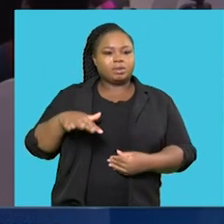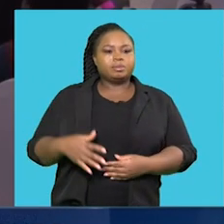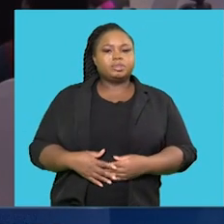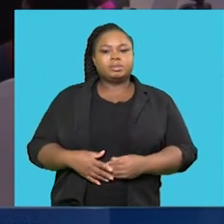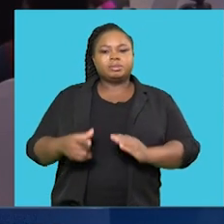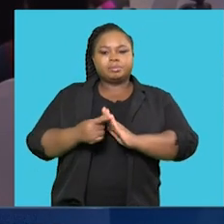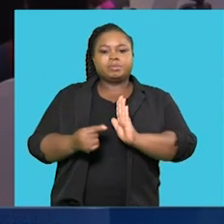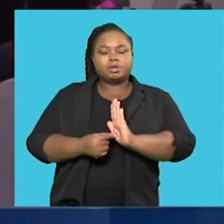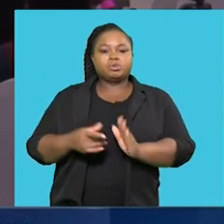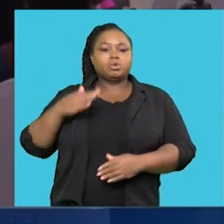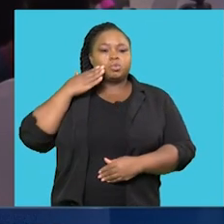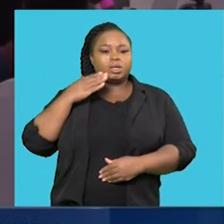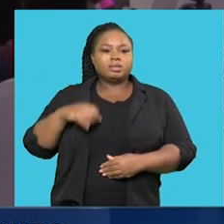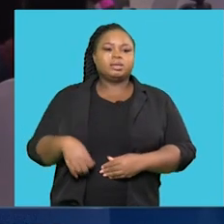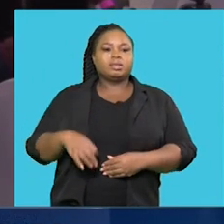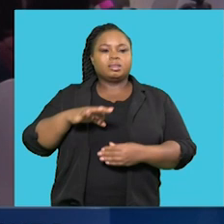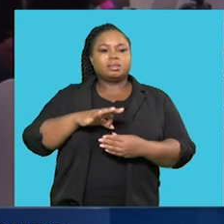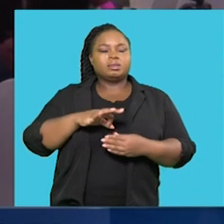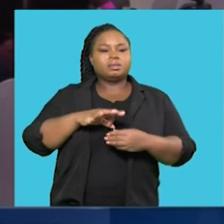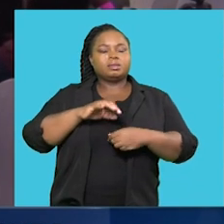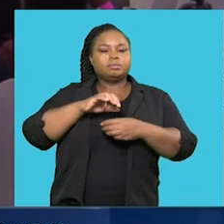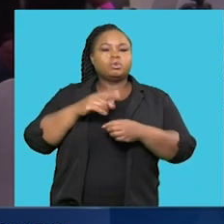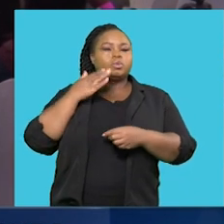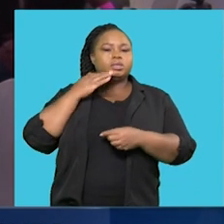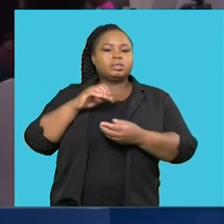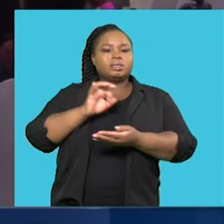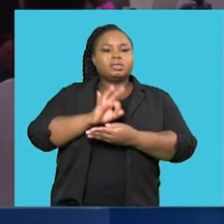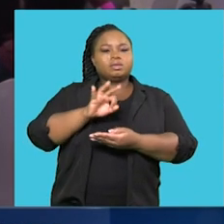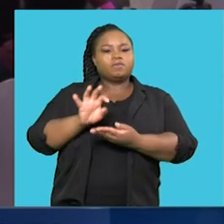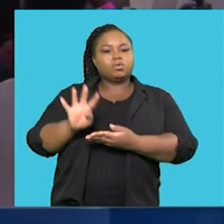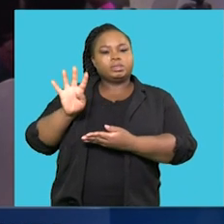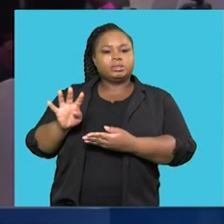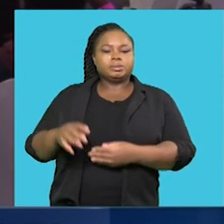Ngomhla weshumi elinesithathu noweshumi elinesine kutshaza imbuzi.